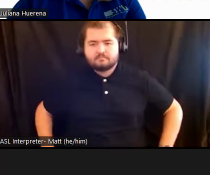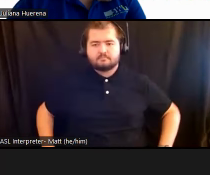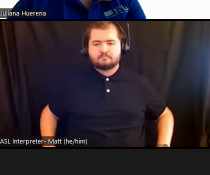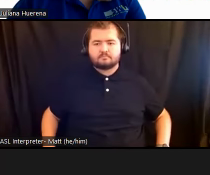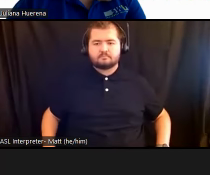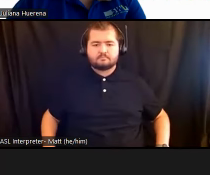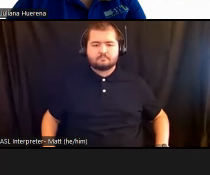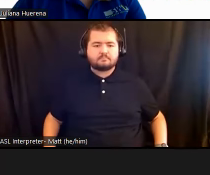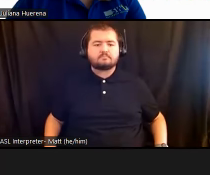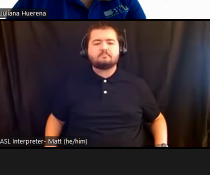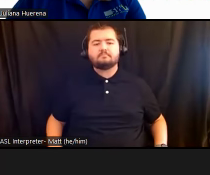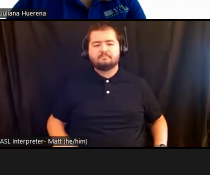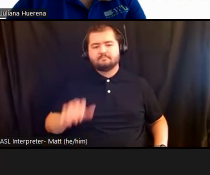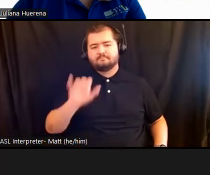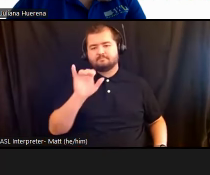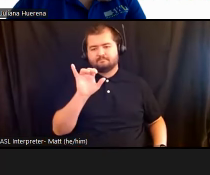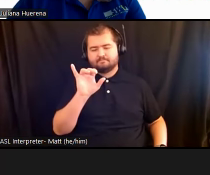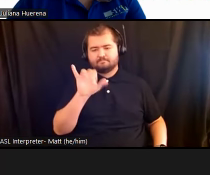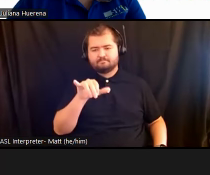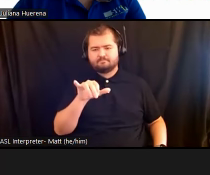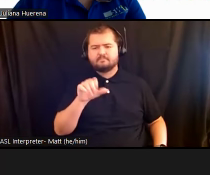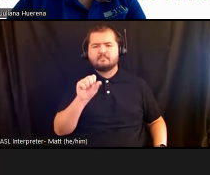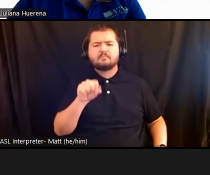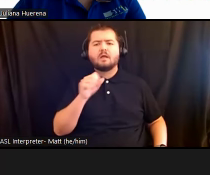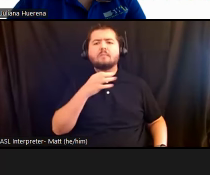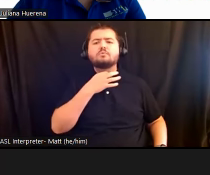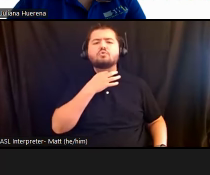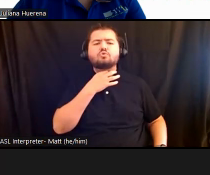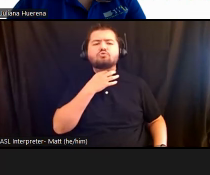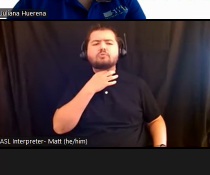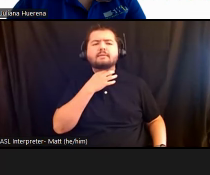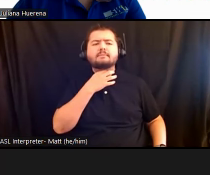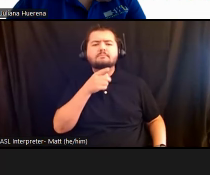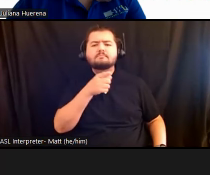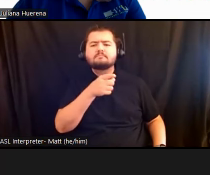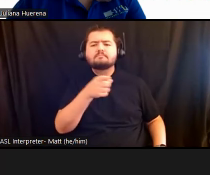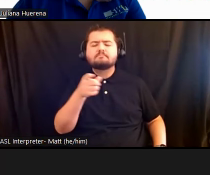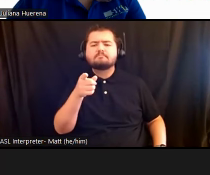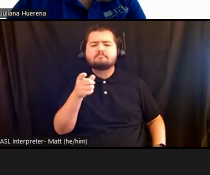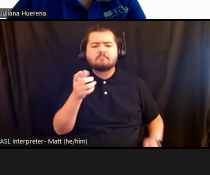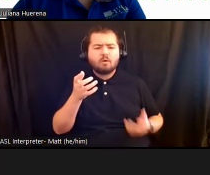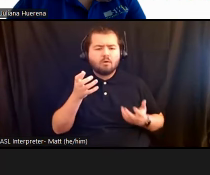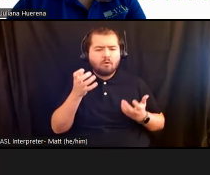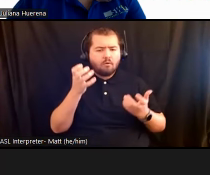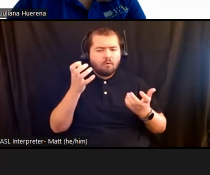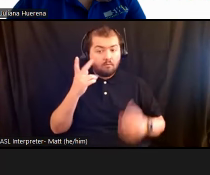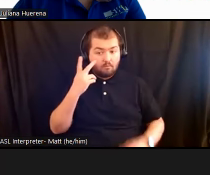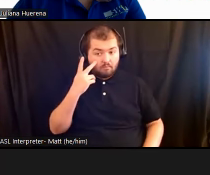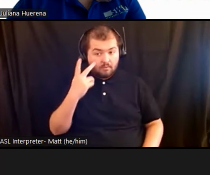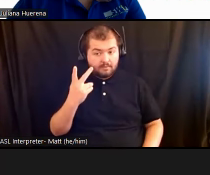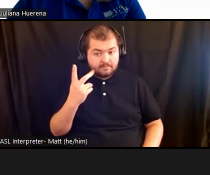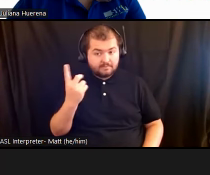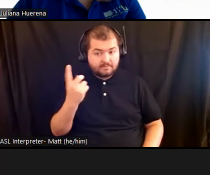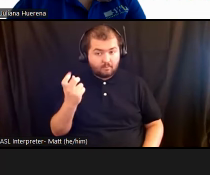that's exactly. So, is there anyone in the audience that would like to? There's a question in